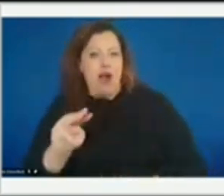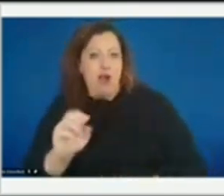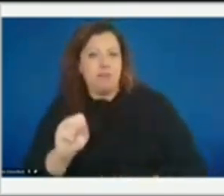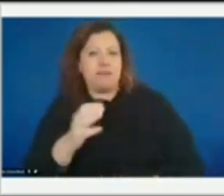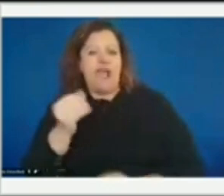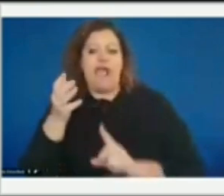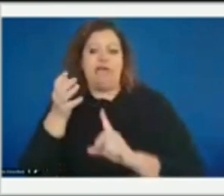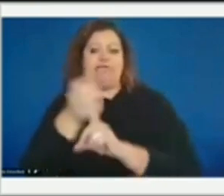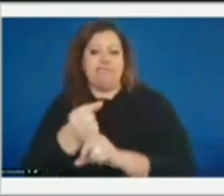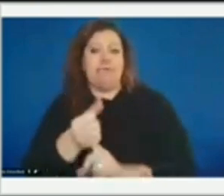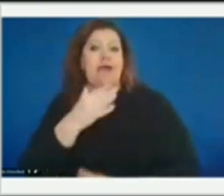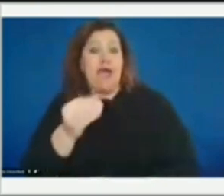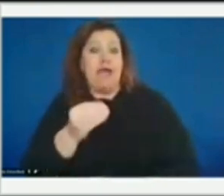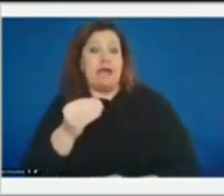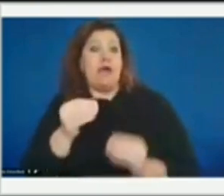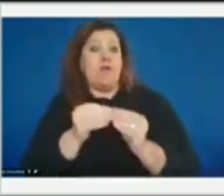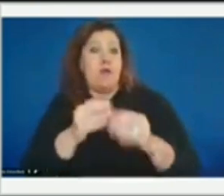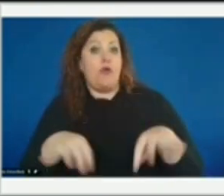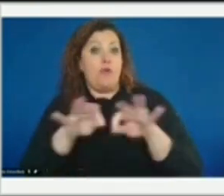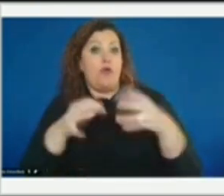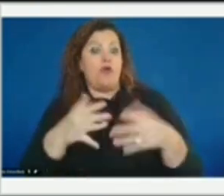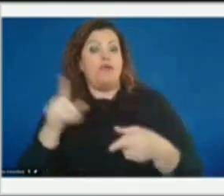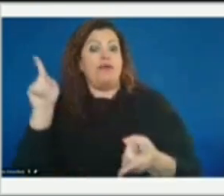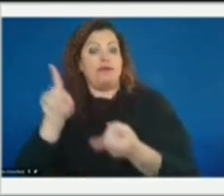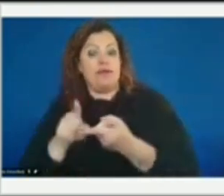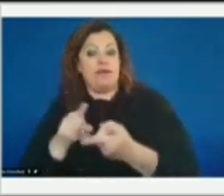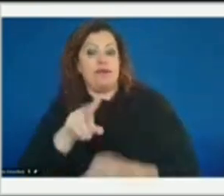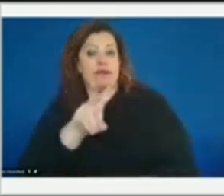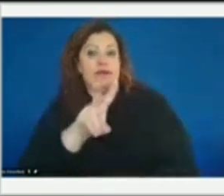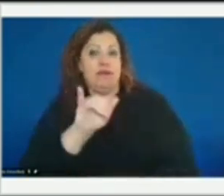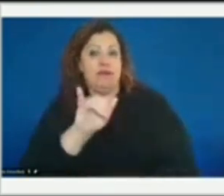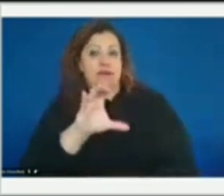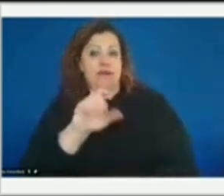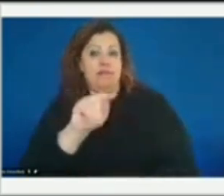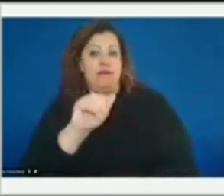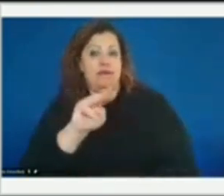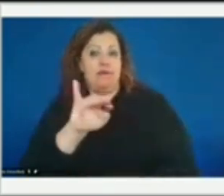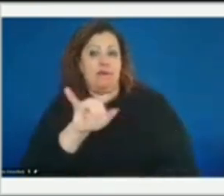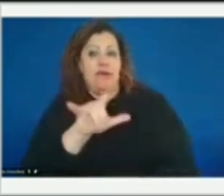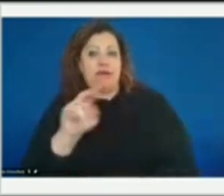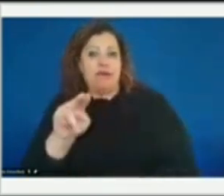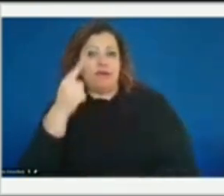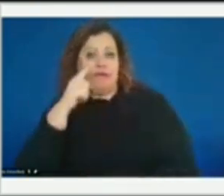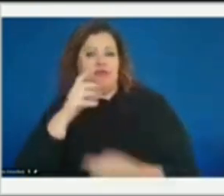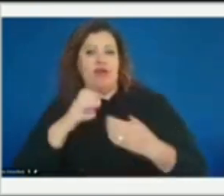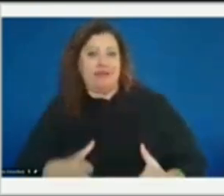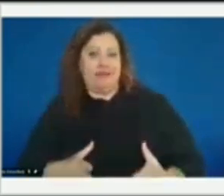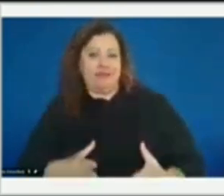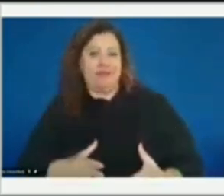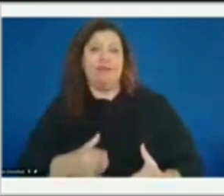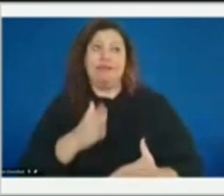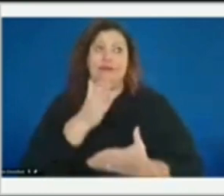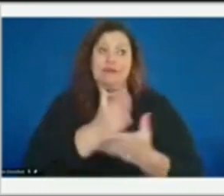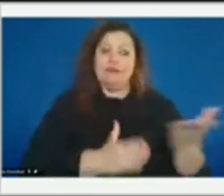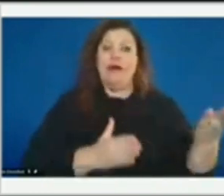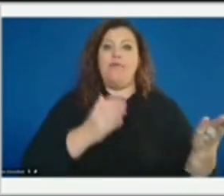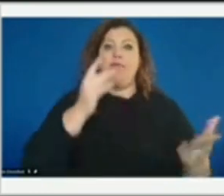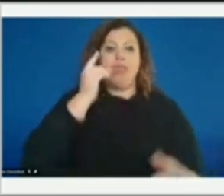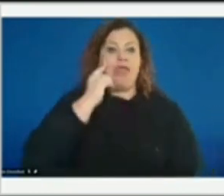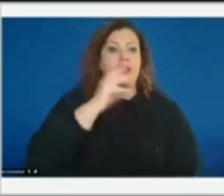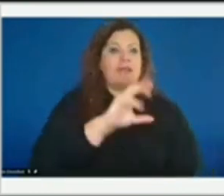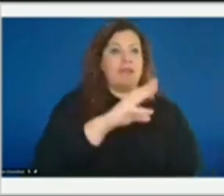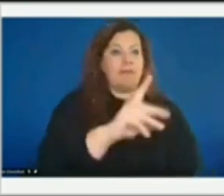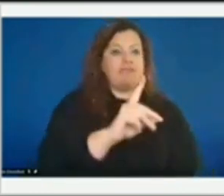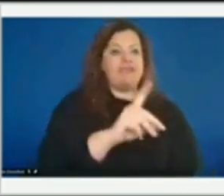decreasing victimization of our citizens. While some may perceive CMPD's response to be reactive by using the